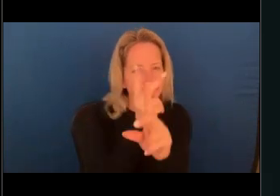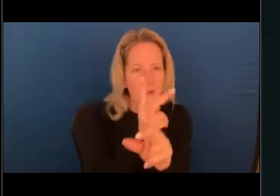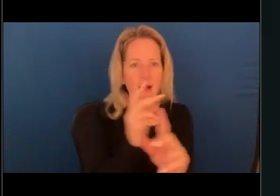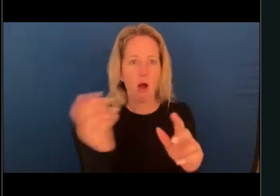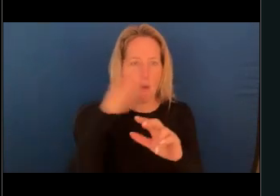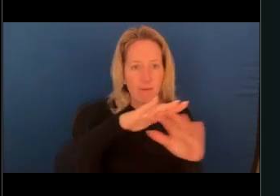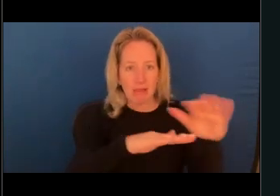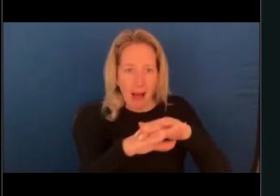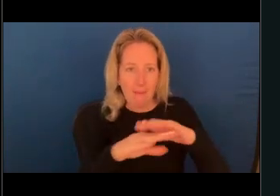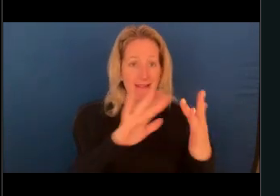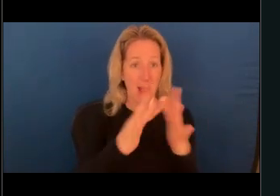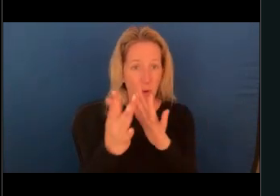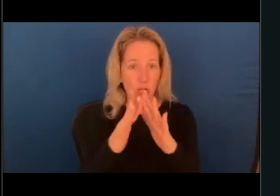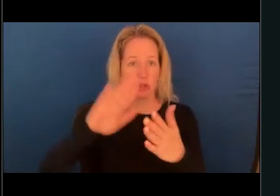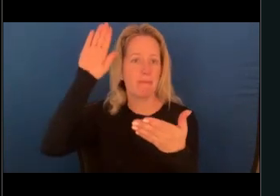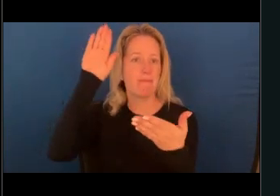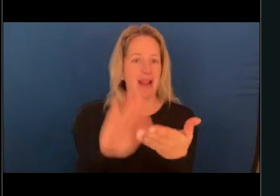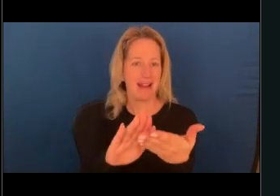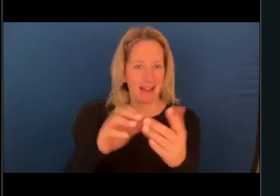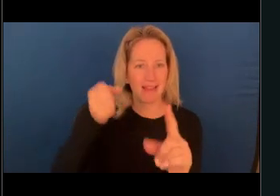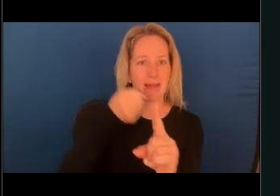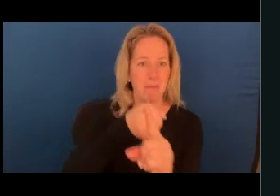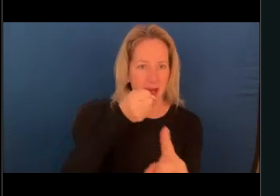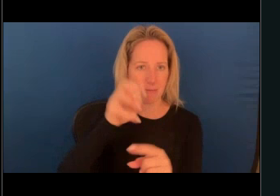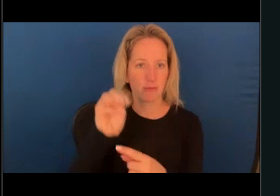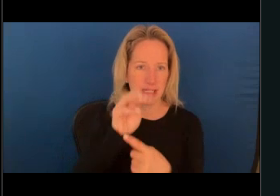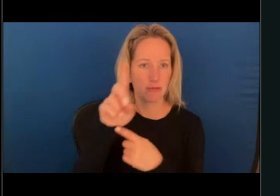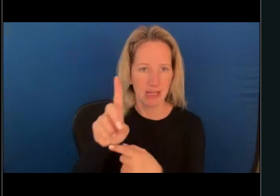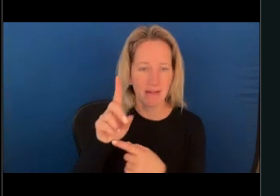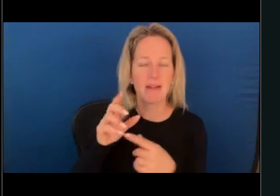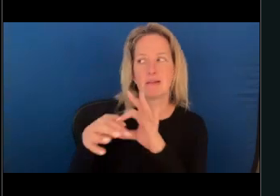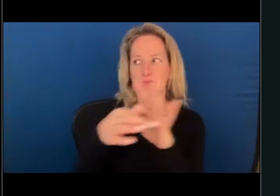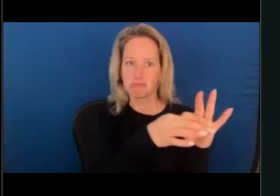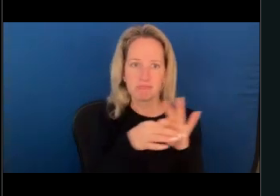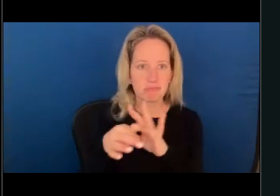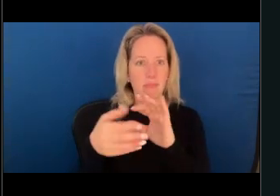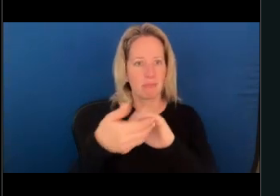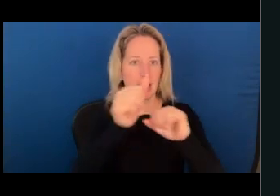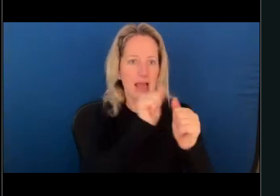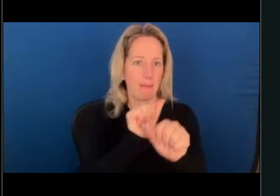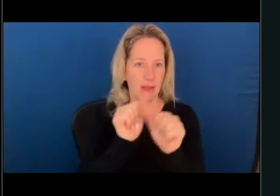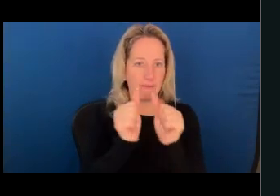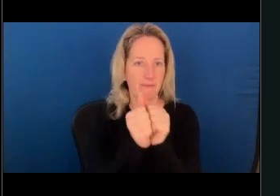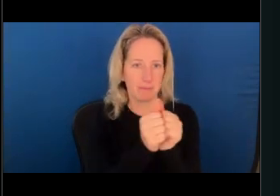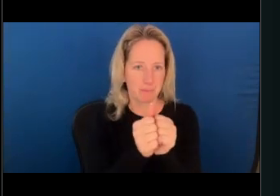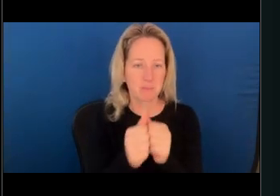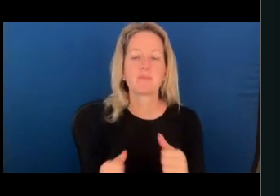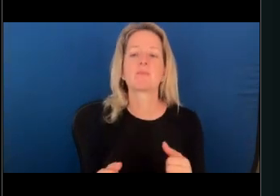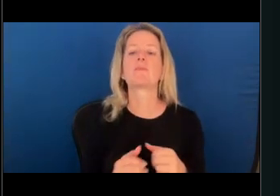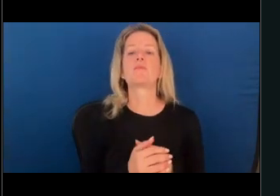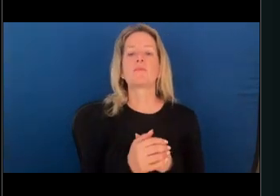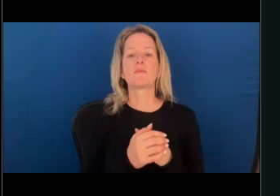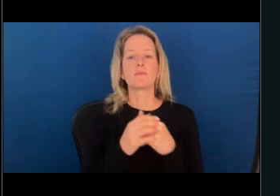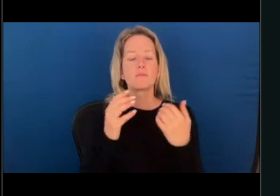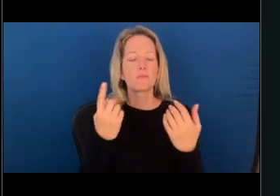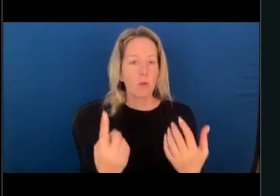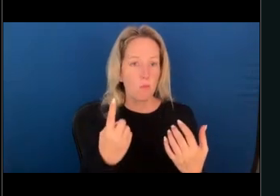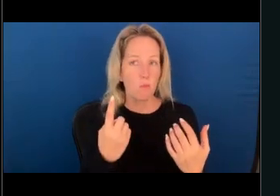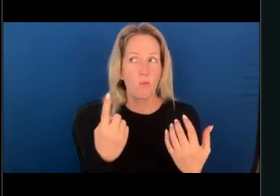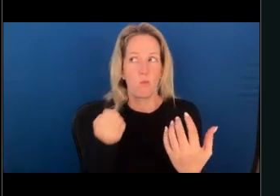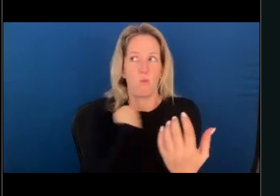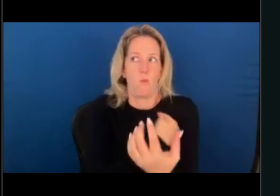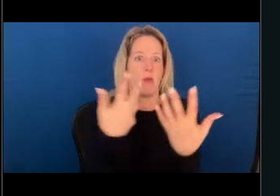the impacts of marine debris in a coordinated, collaborative way. And as sort of an output of this, and something that can live on beyond